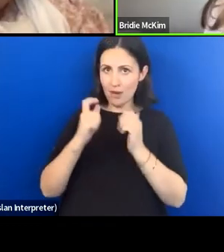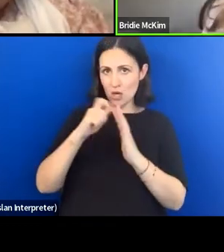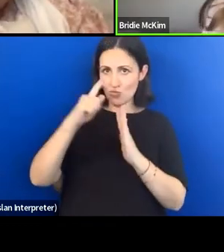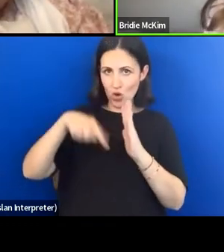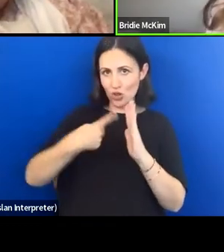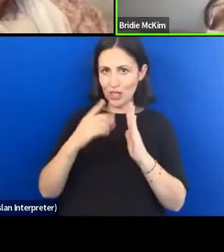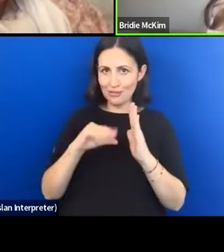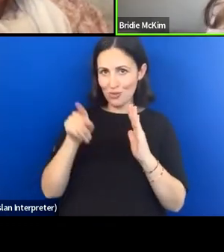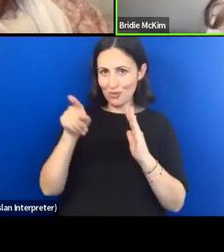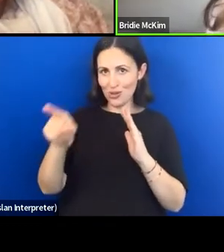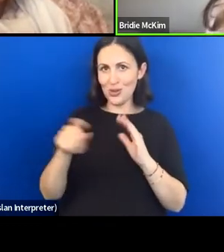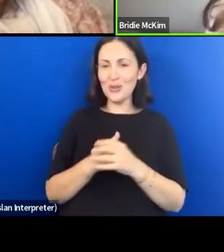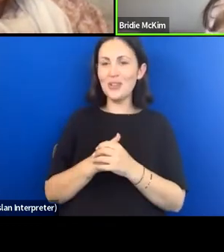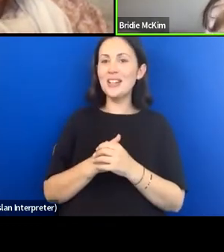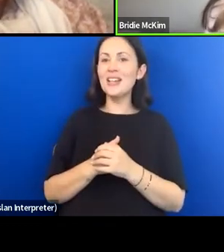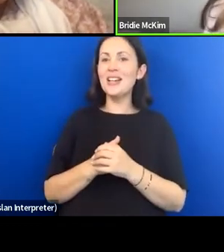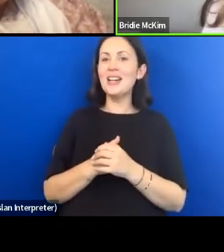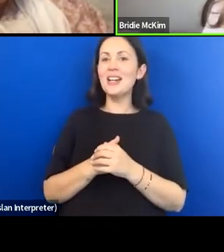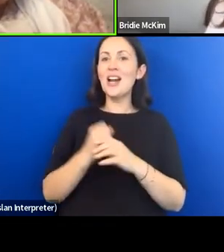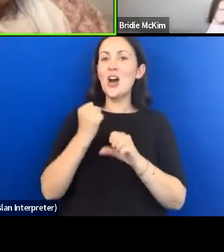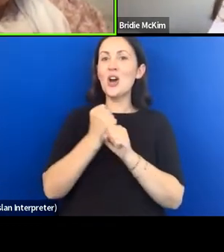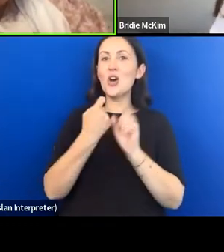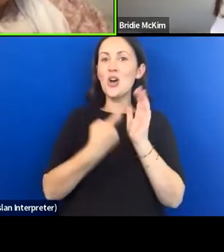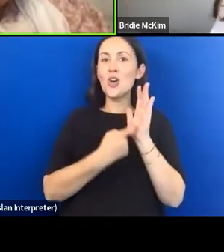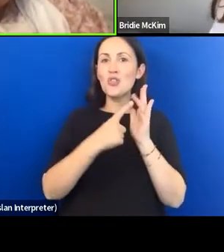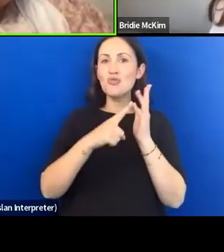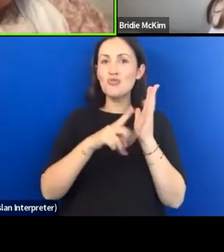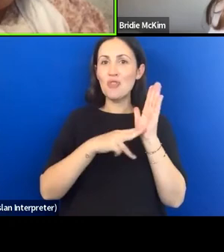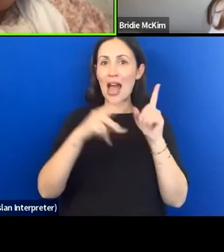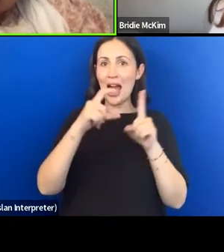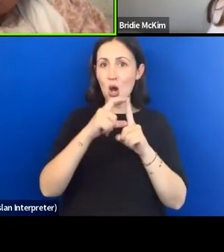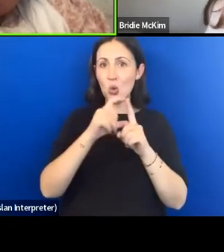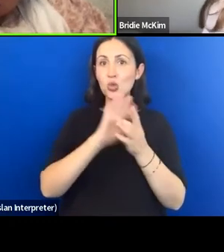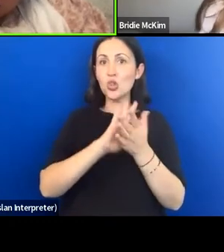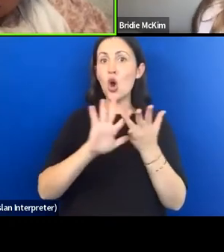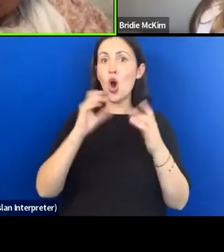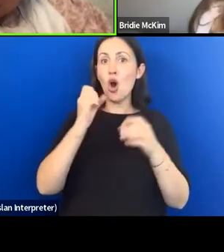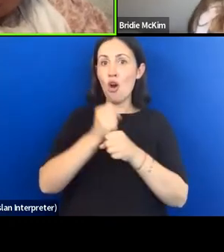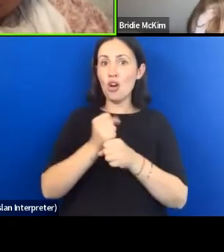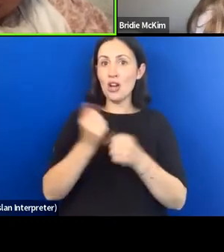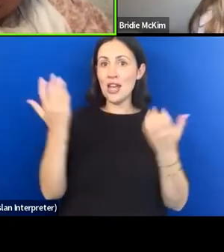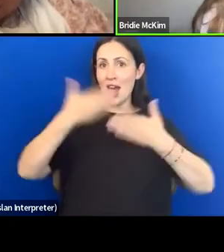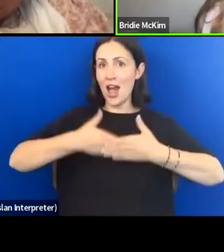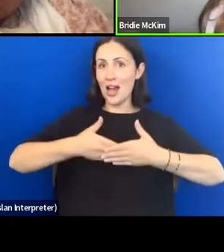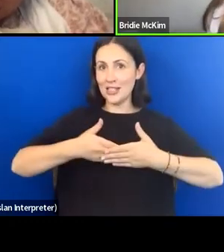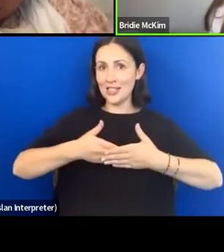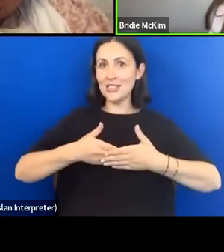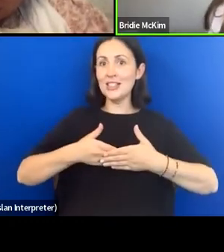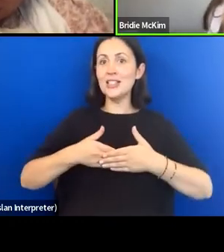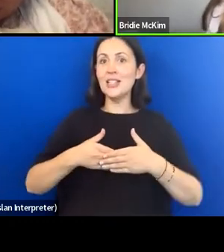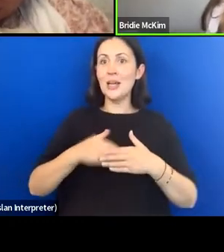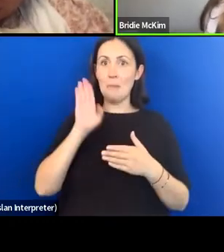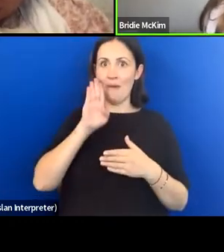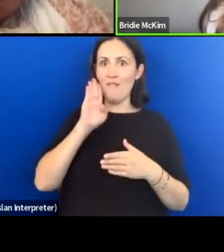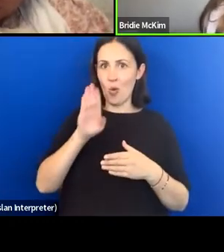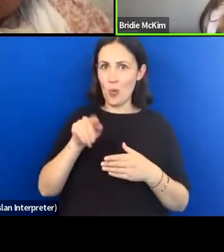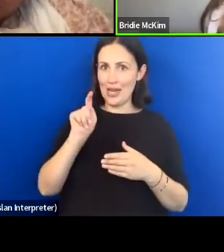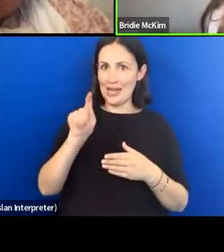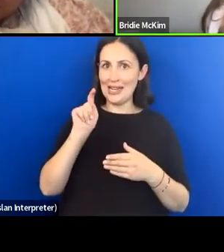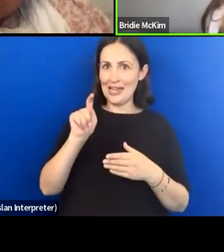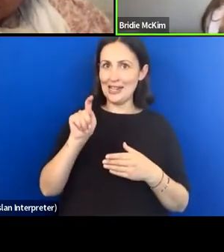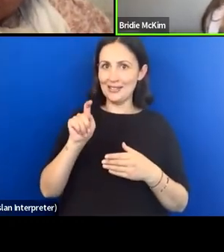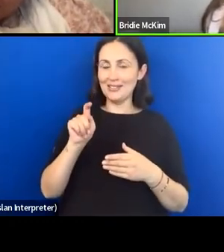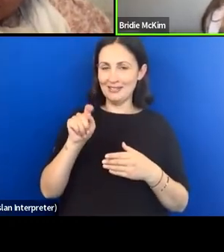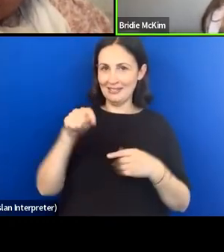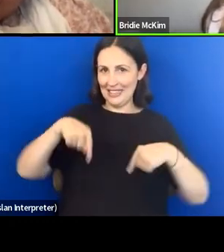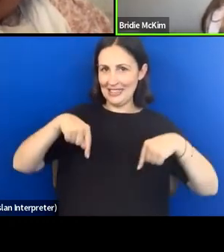yours, Groundhog Night. Yeah. As I said to you before you started going live, I am a bit biased. It's one of